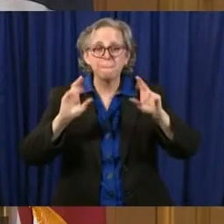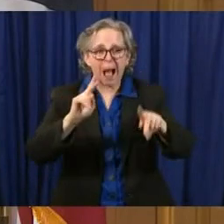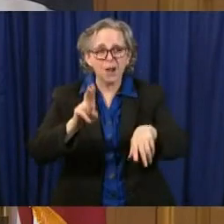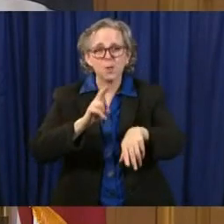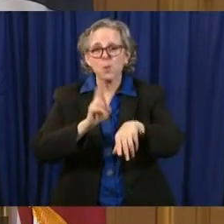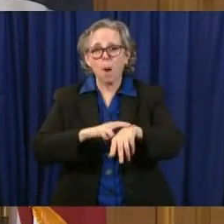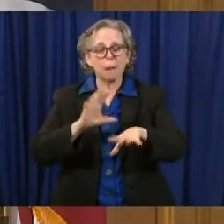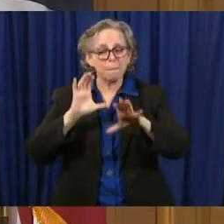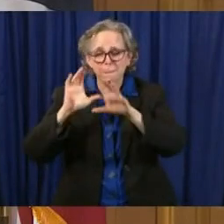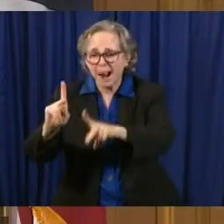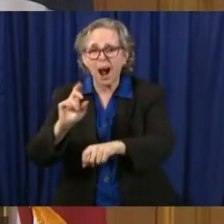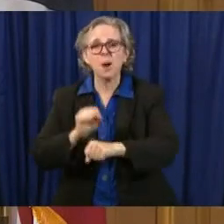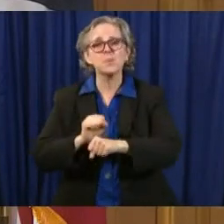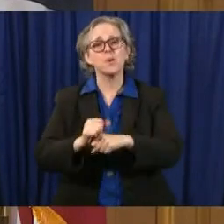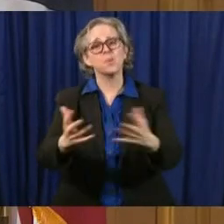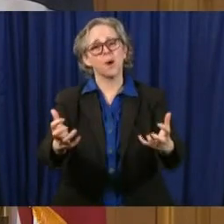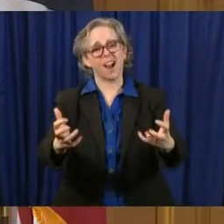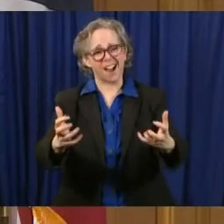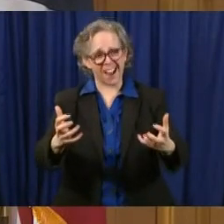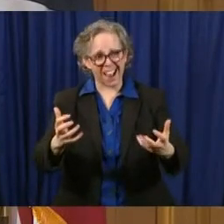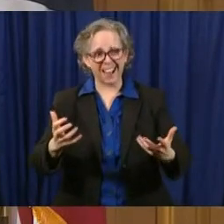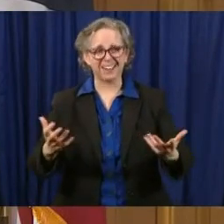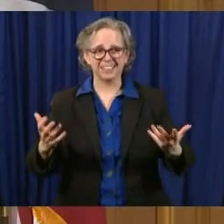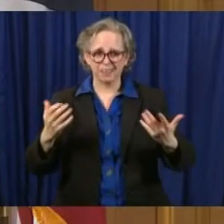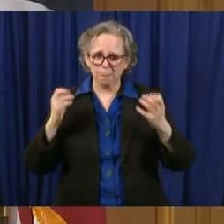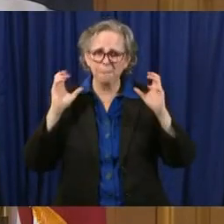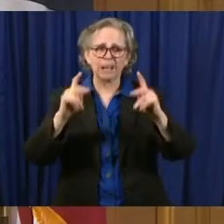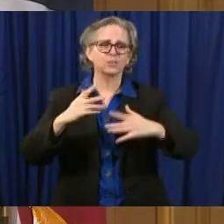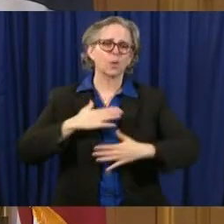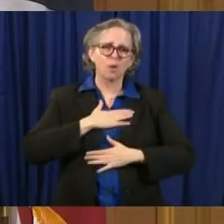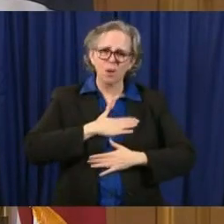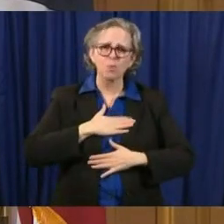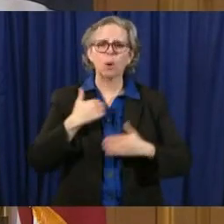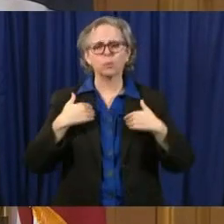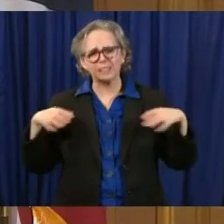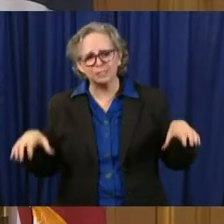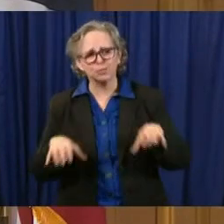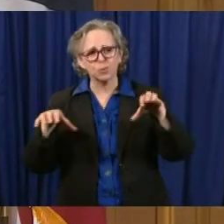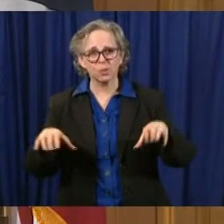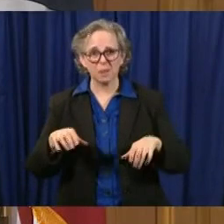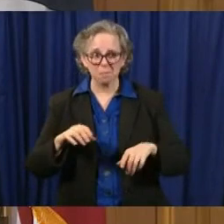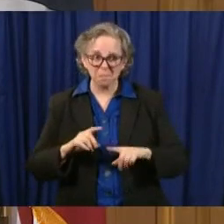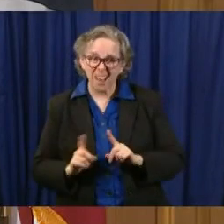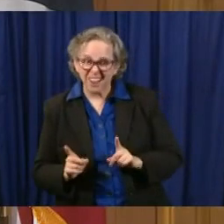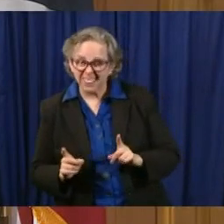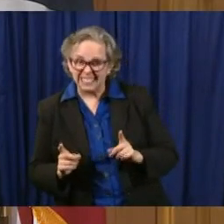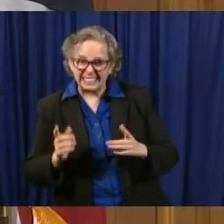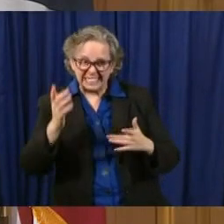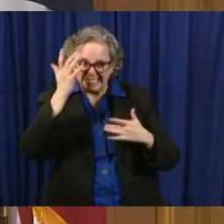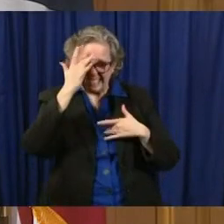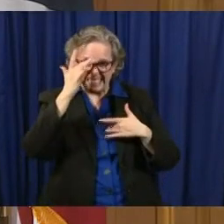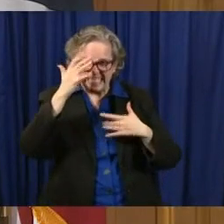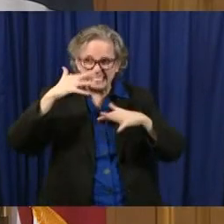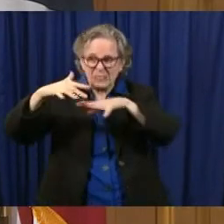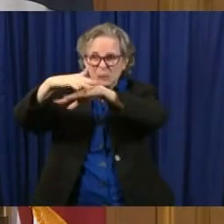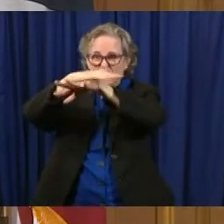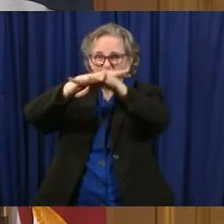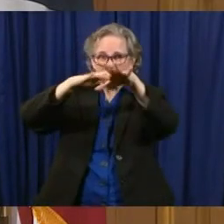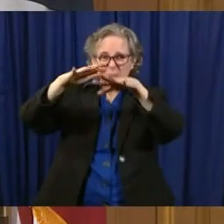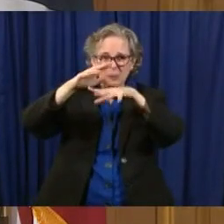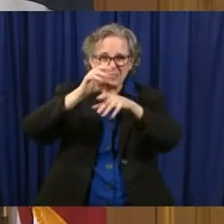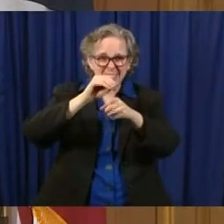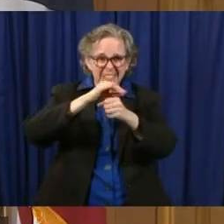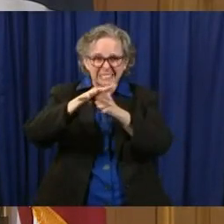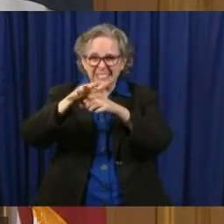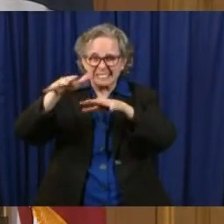the things that we want to do, but we also have this monster out there that is lurking, and we'll